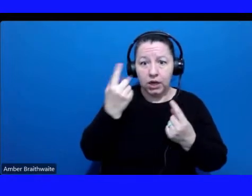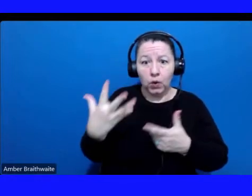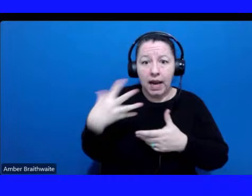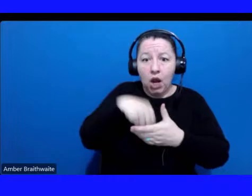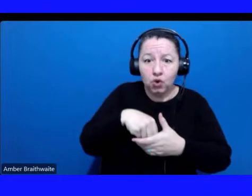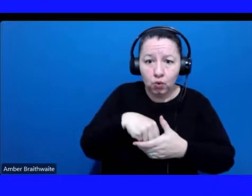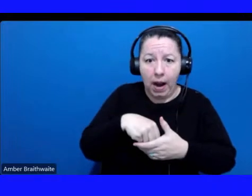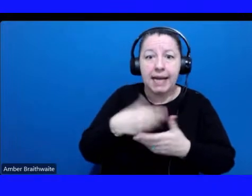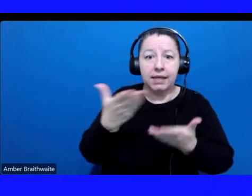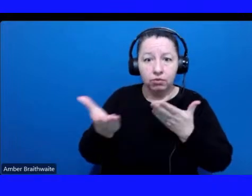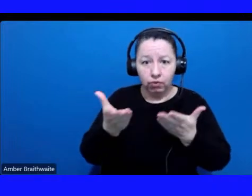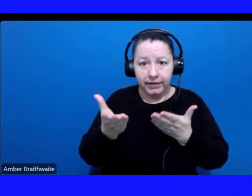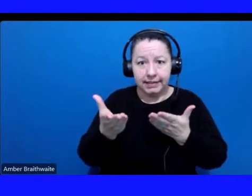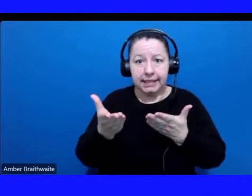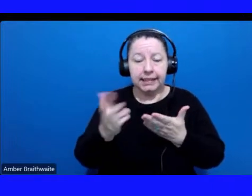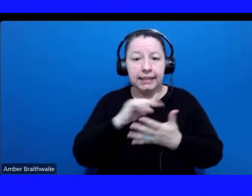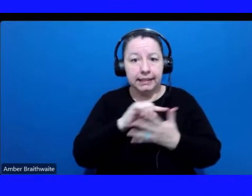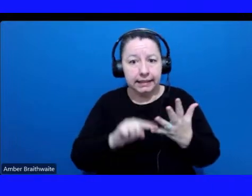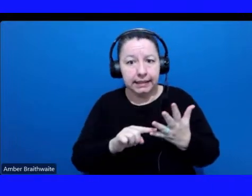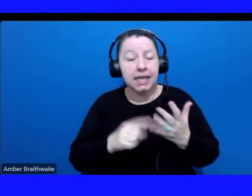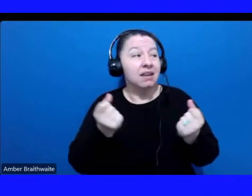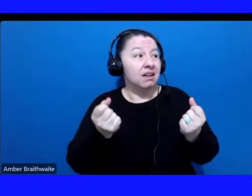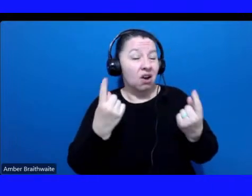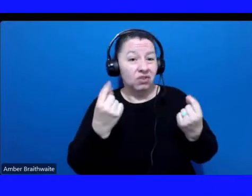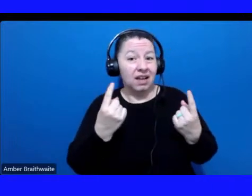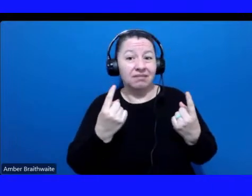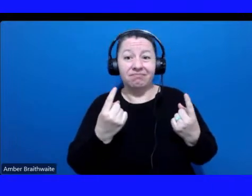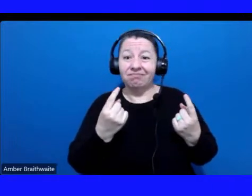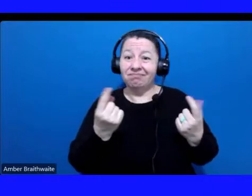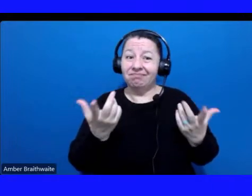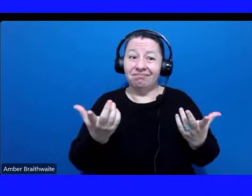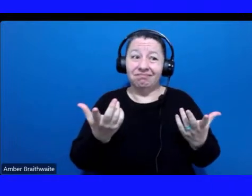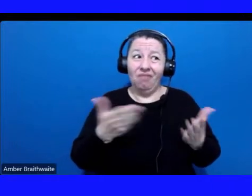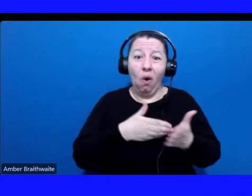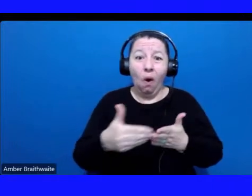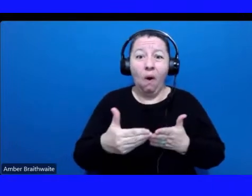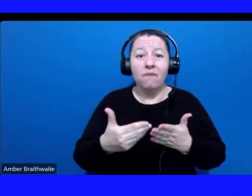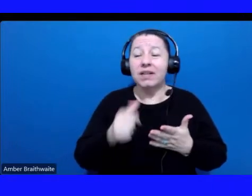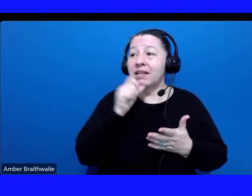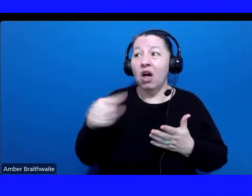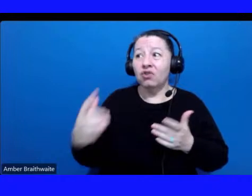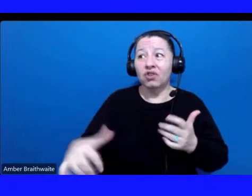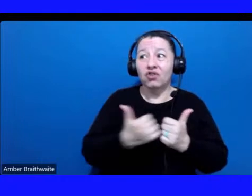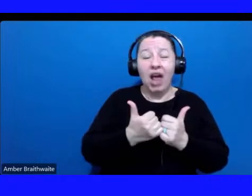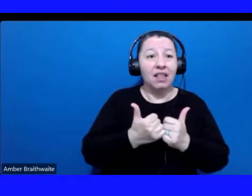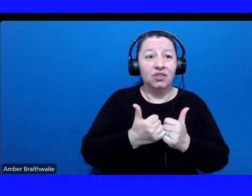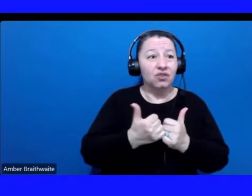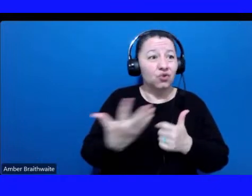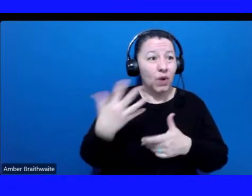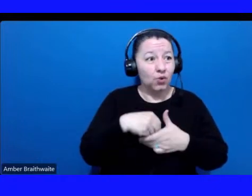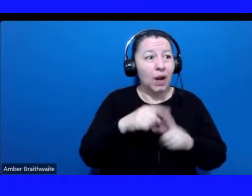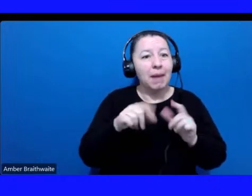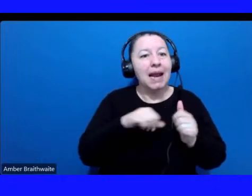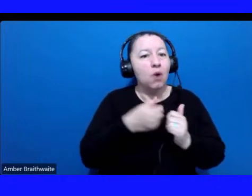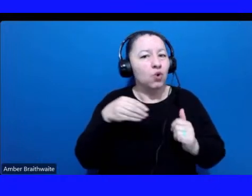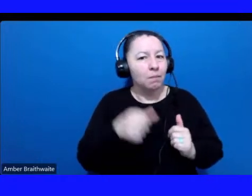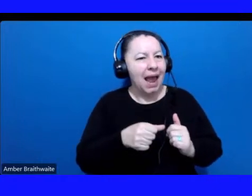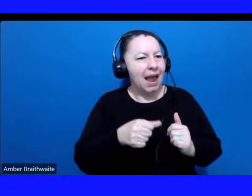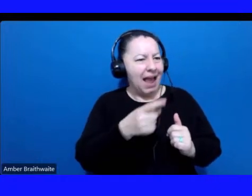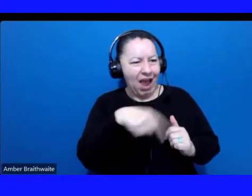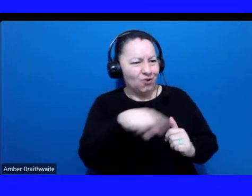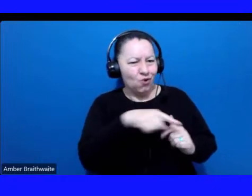state, and I'm just speaking the state or the foundation, and say, here's what we're doing and all of this, what is the sort of